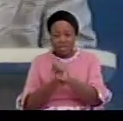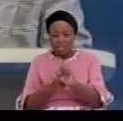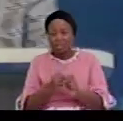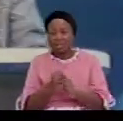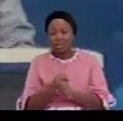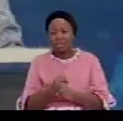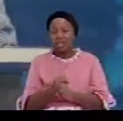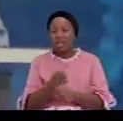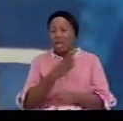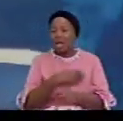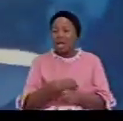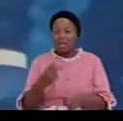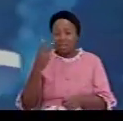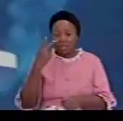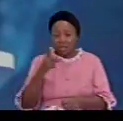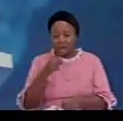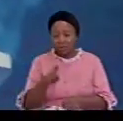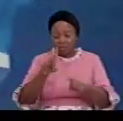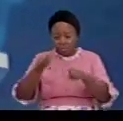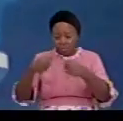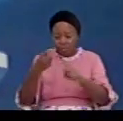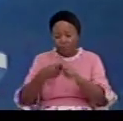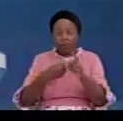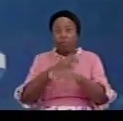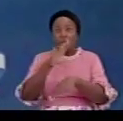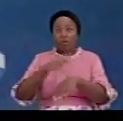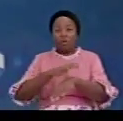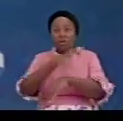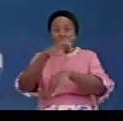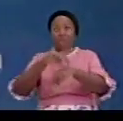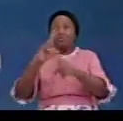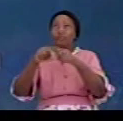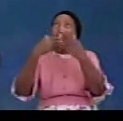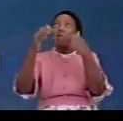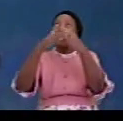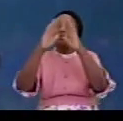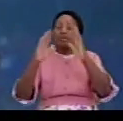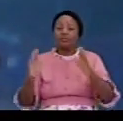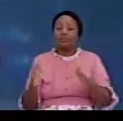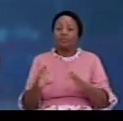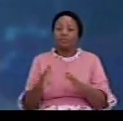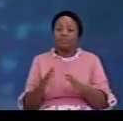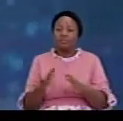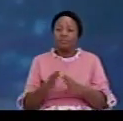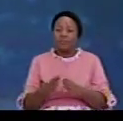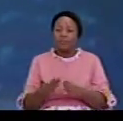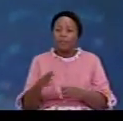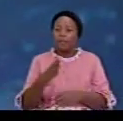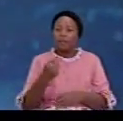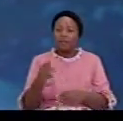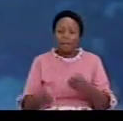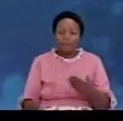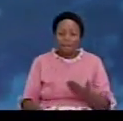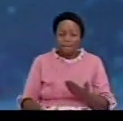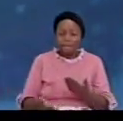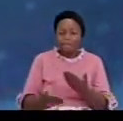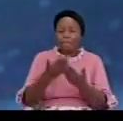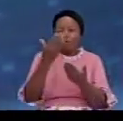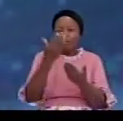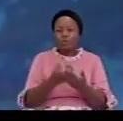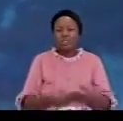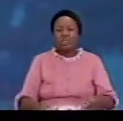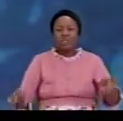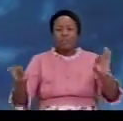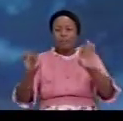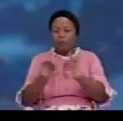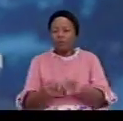and see you go from earth to heaven. The most important possession in